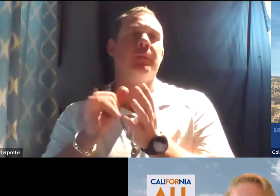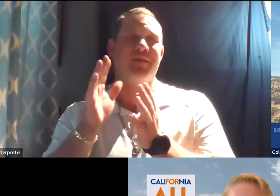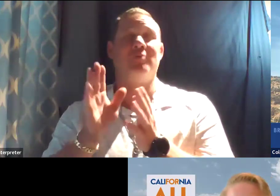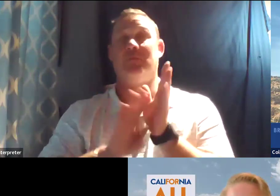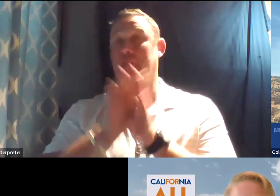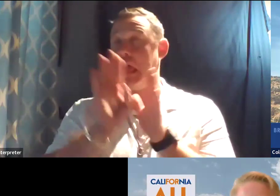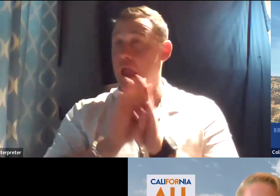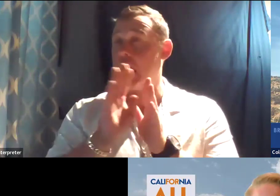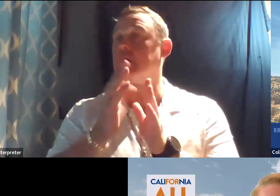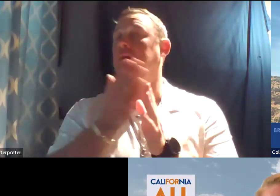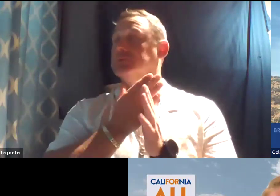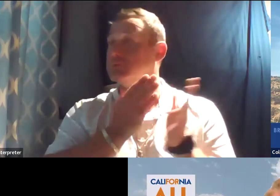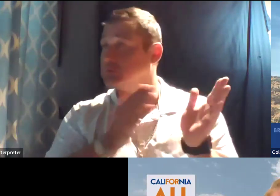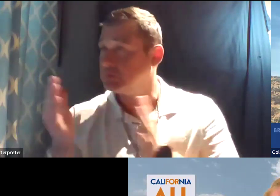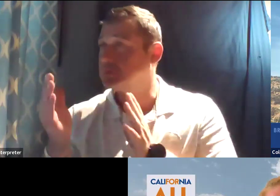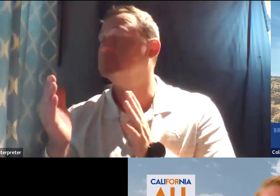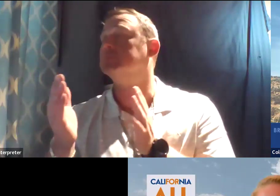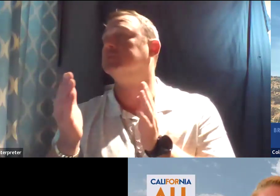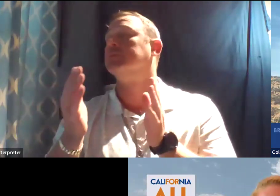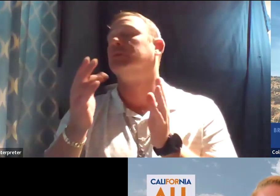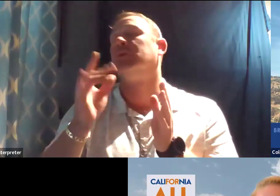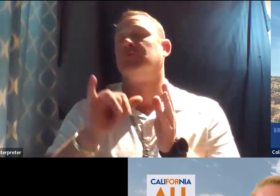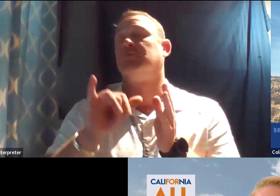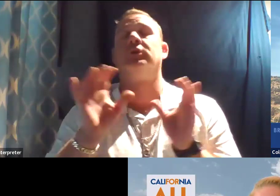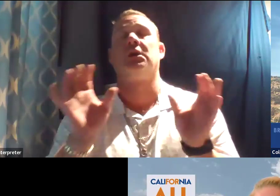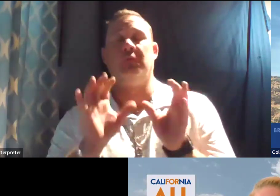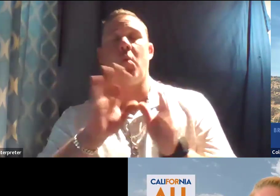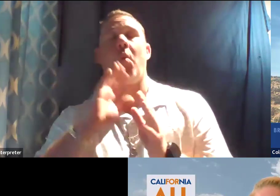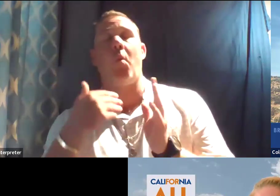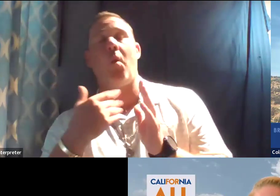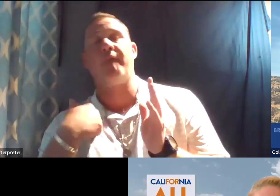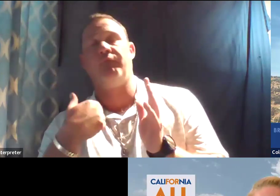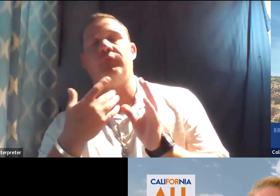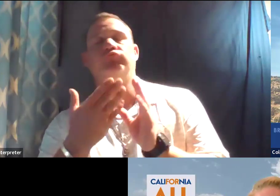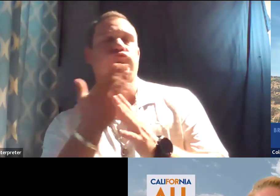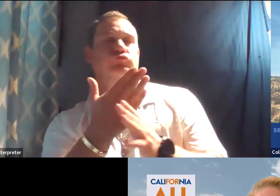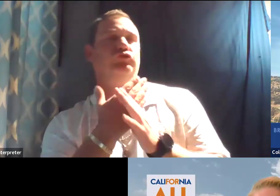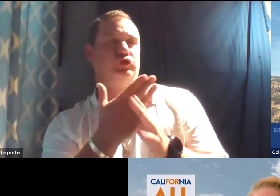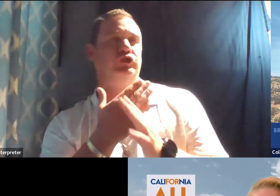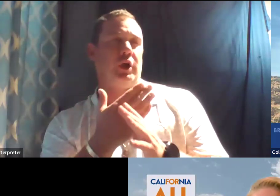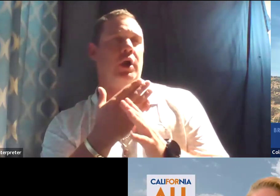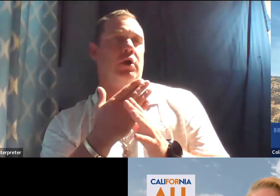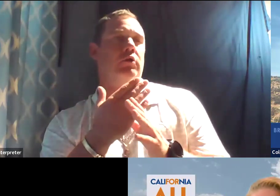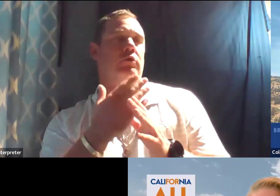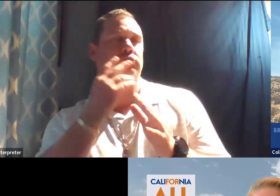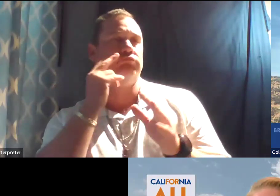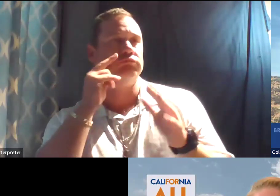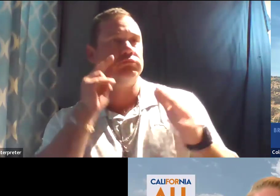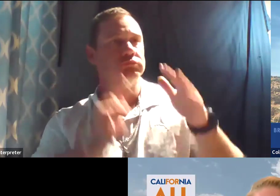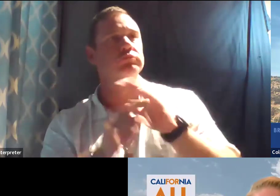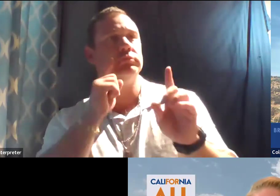and activities are taken, that we all have a shared mission and focus to bring more entities into